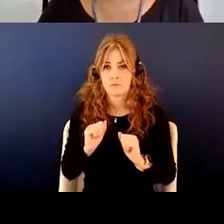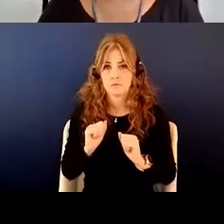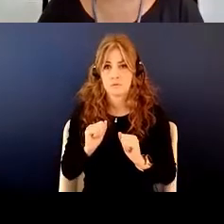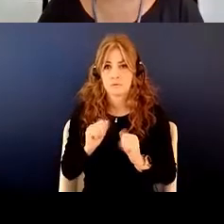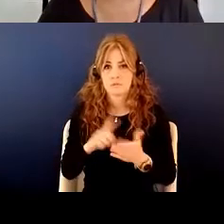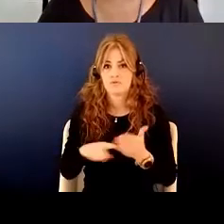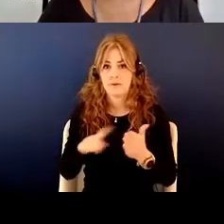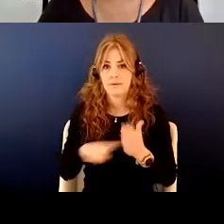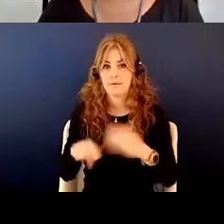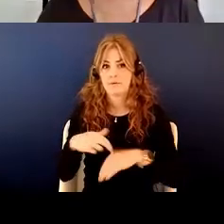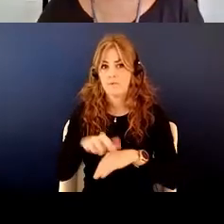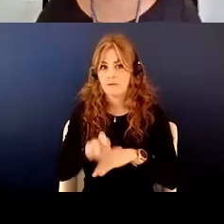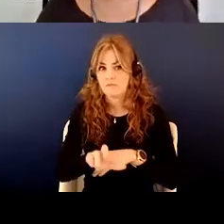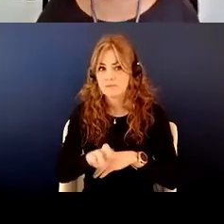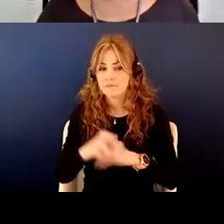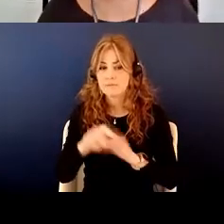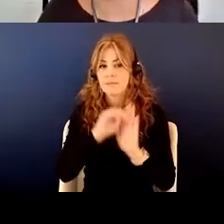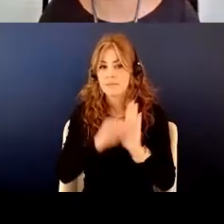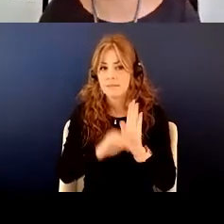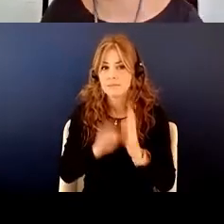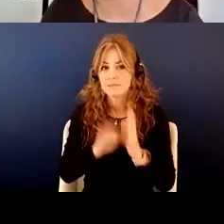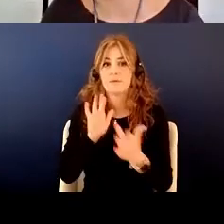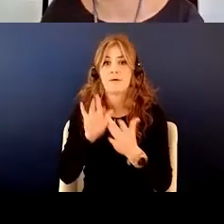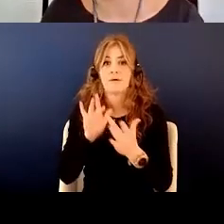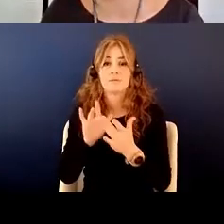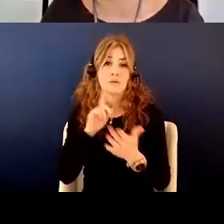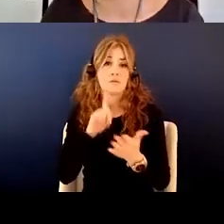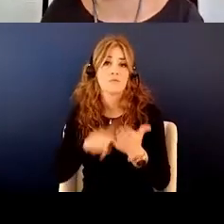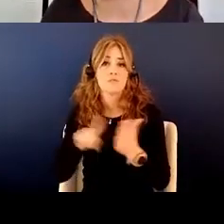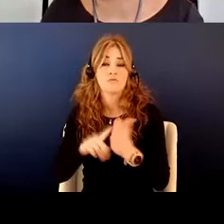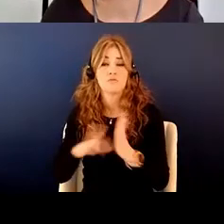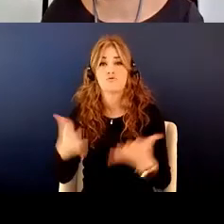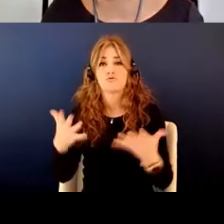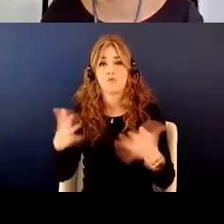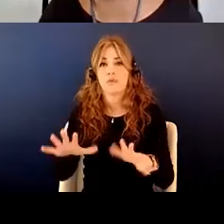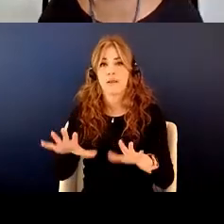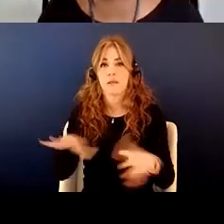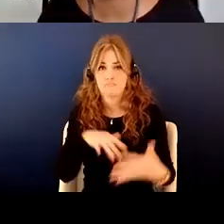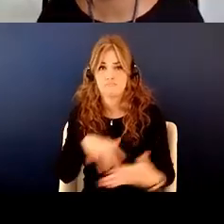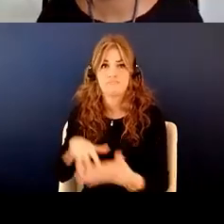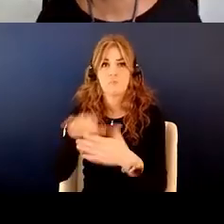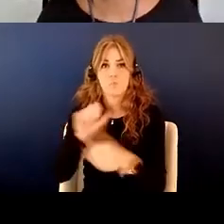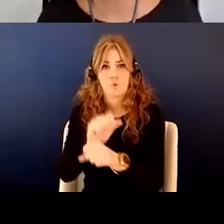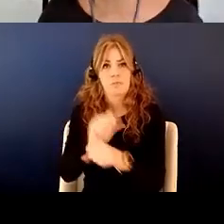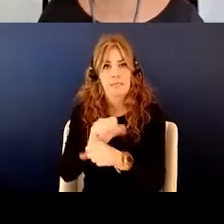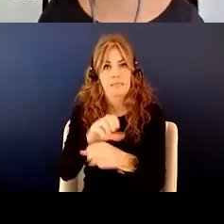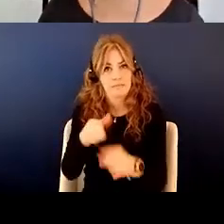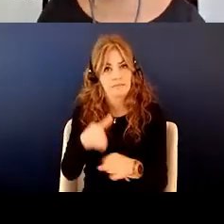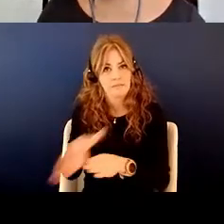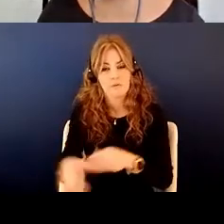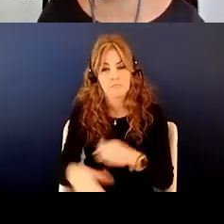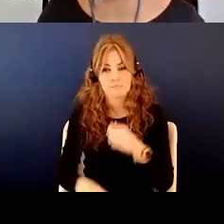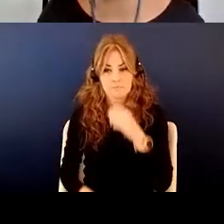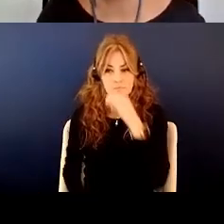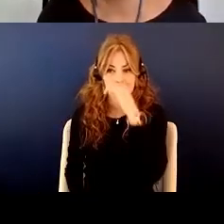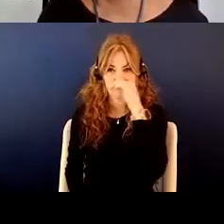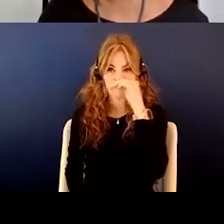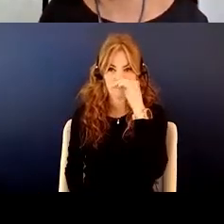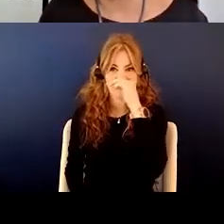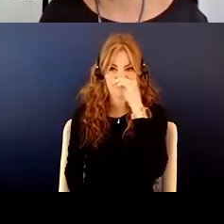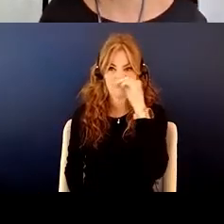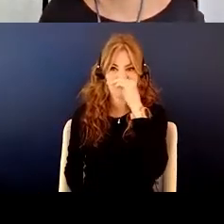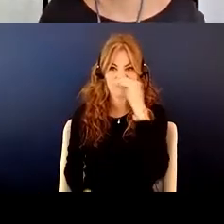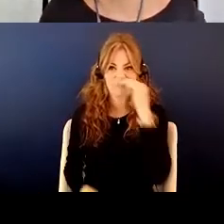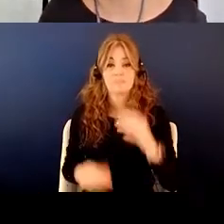or contacting researchers who are active in the field. Okay. Just a quick note